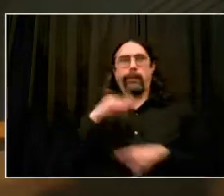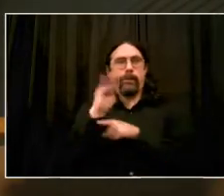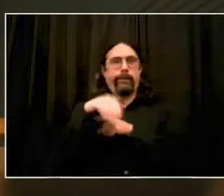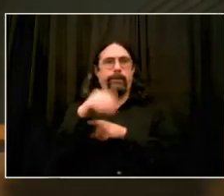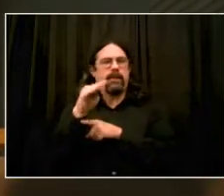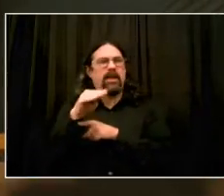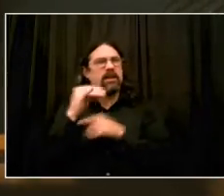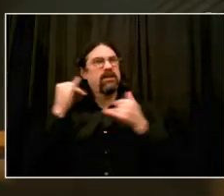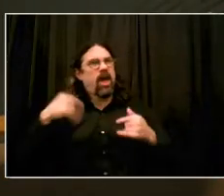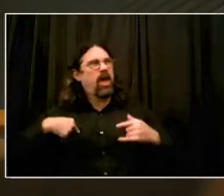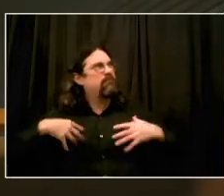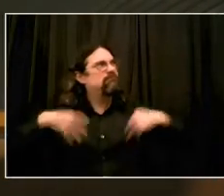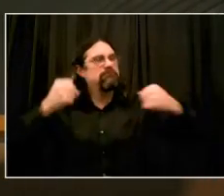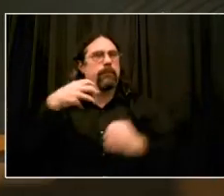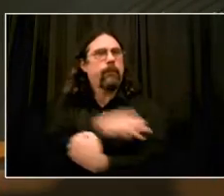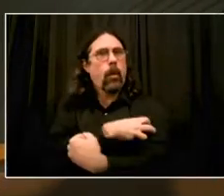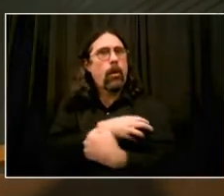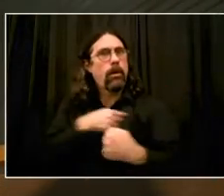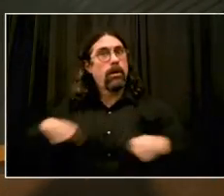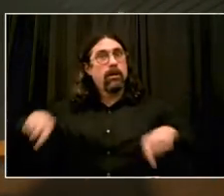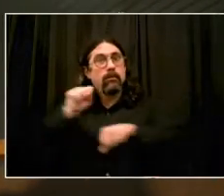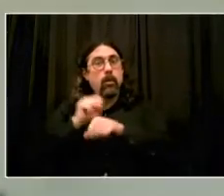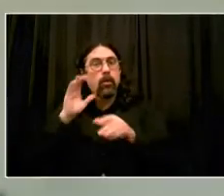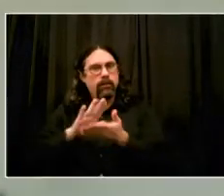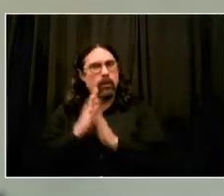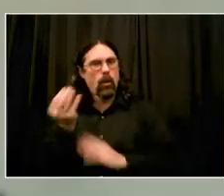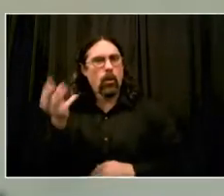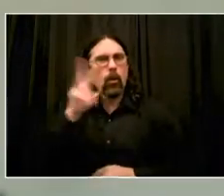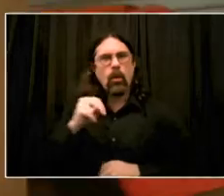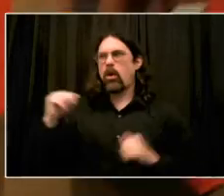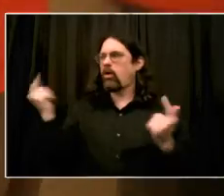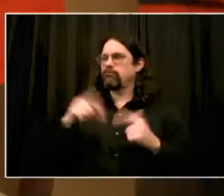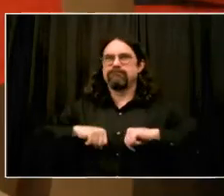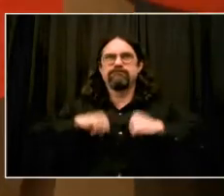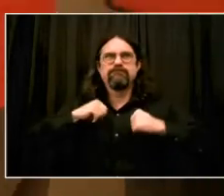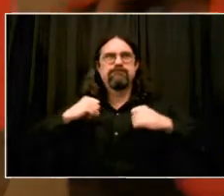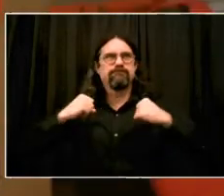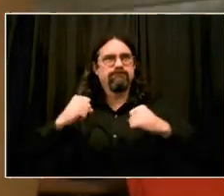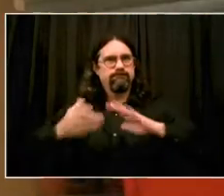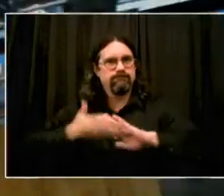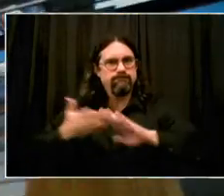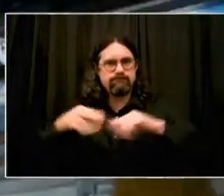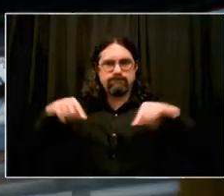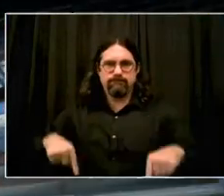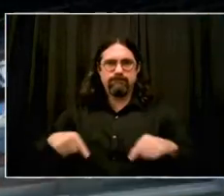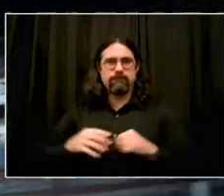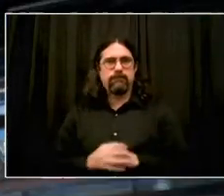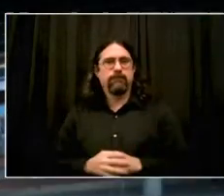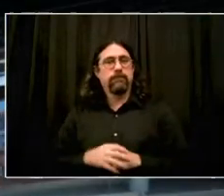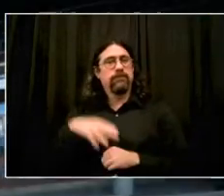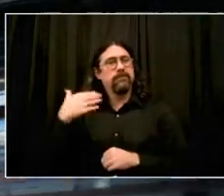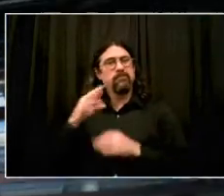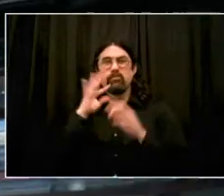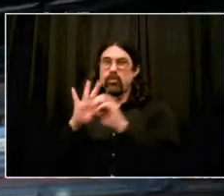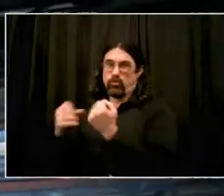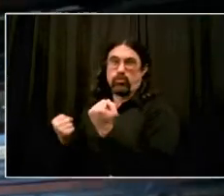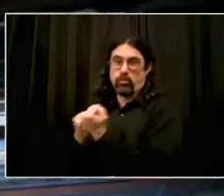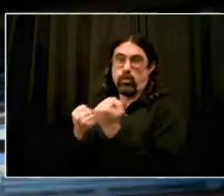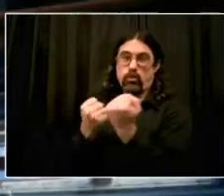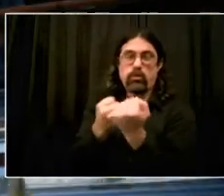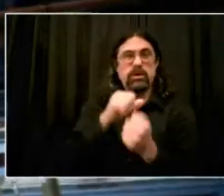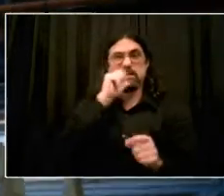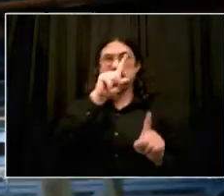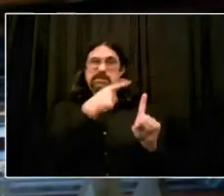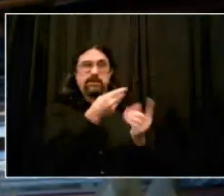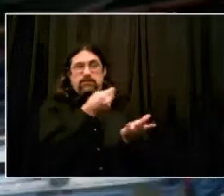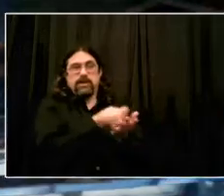ownership. Everyone here is on the same level playing field. Everyone takes pride in what they're doing. Support has been a huge factor, not only